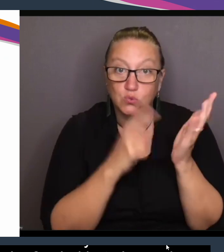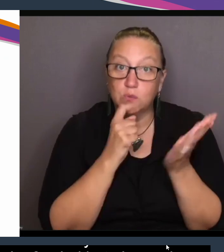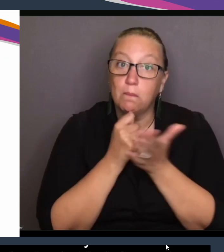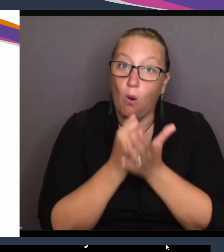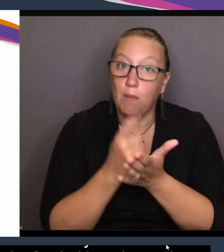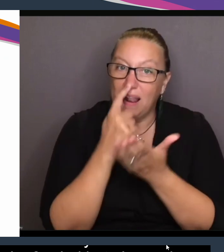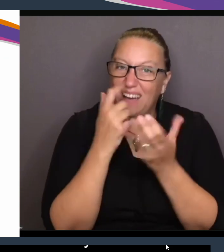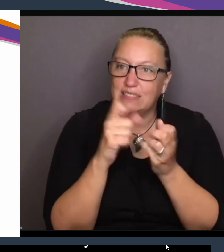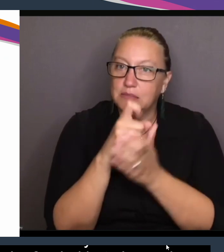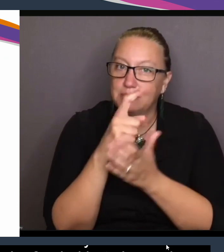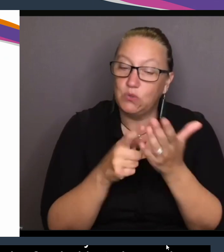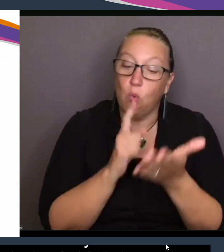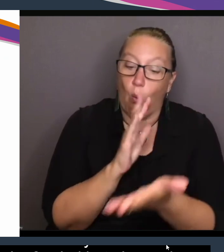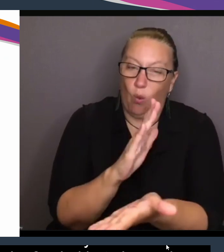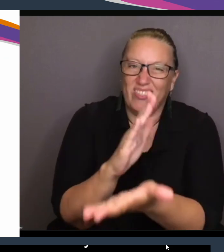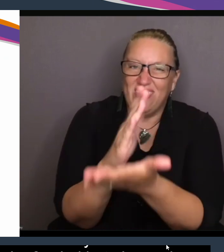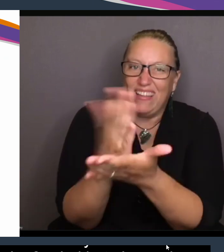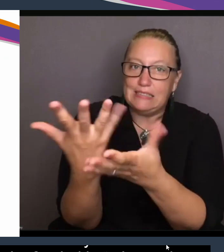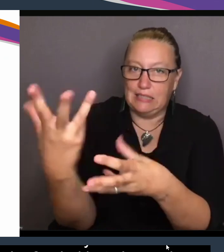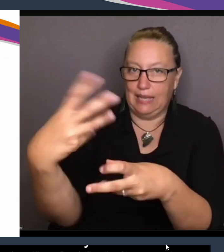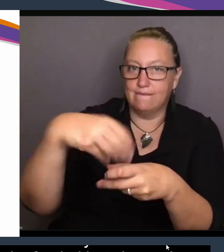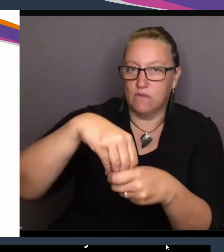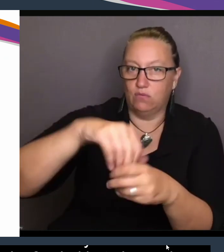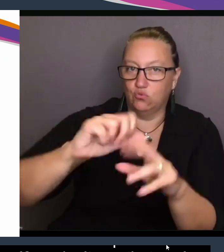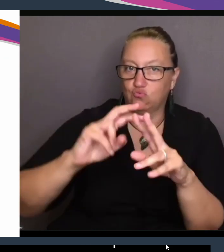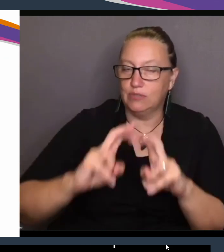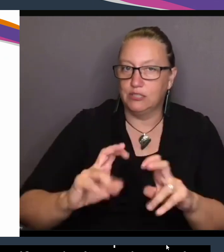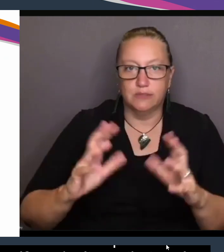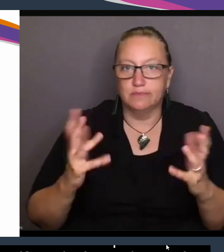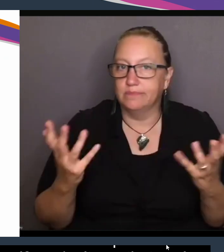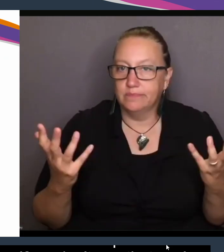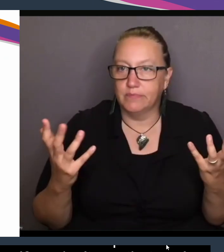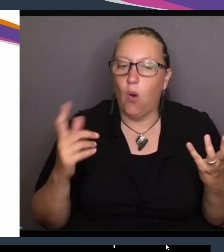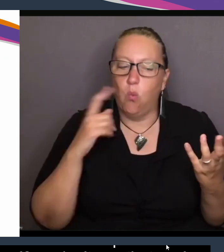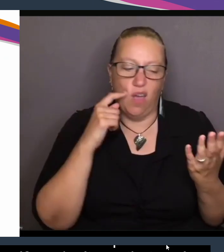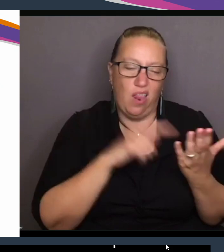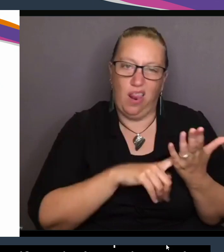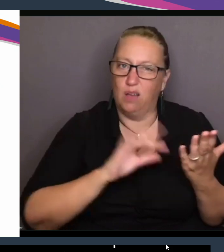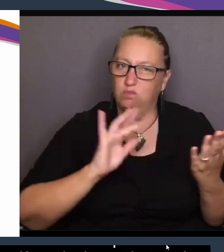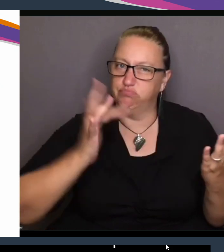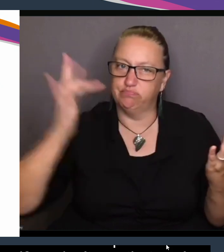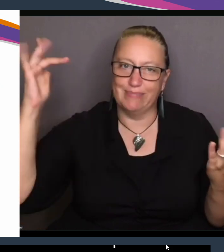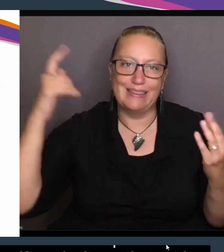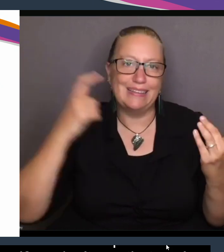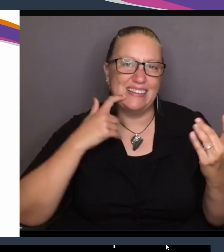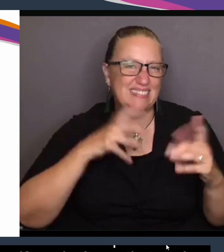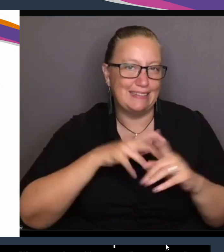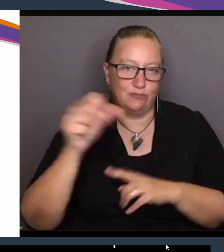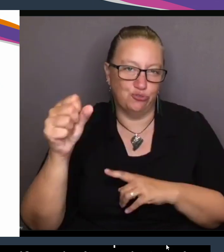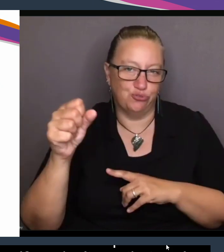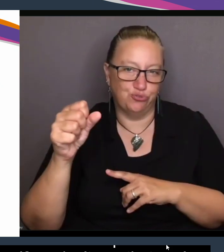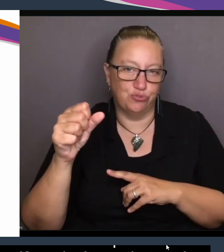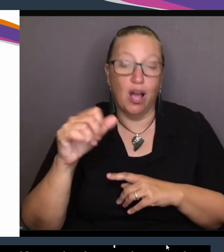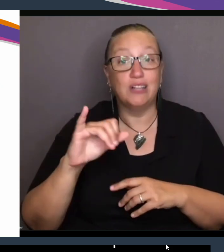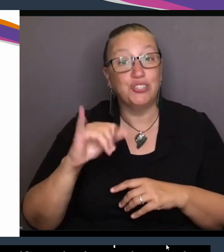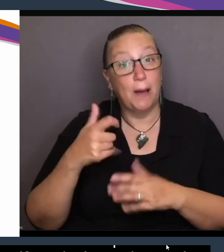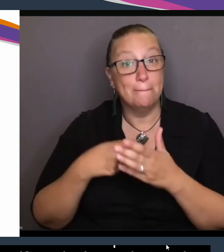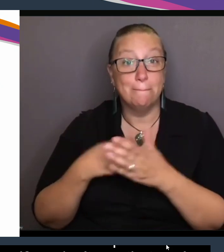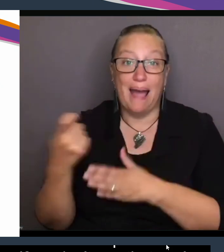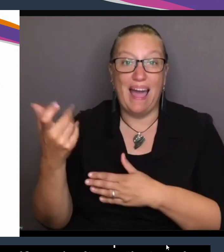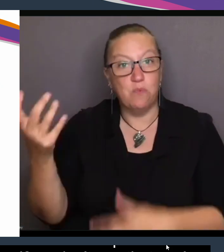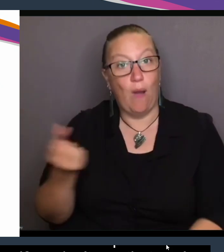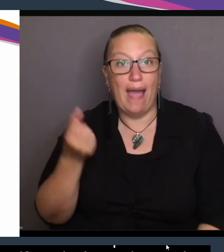to authentically be involved in the research, it will show through. This is not just about paying the wages of people